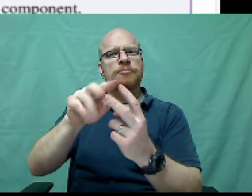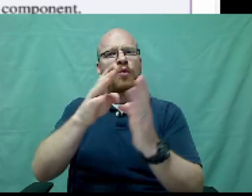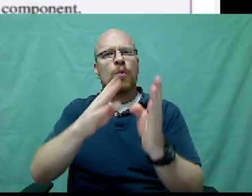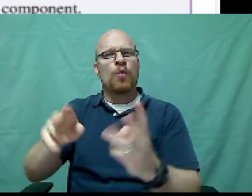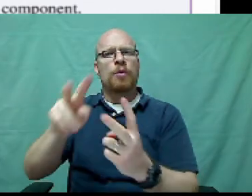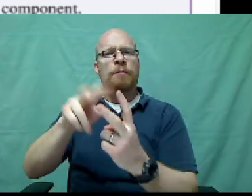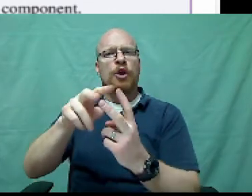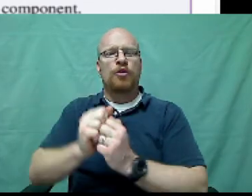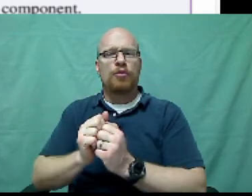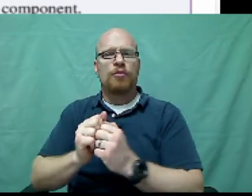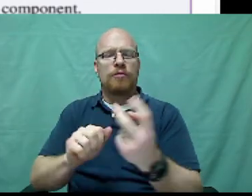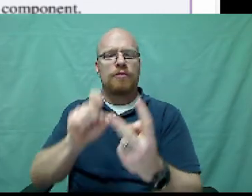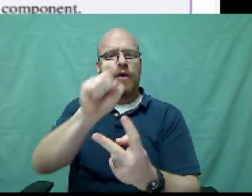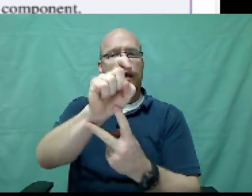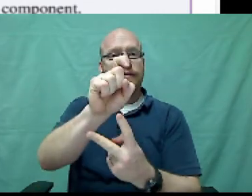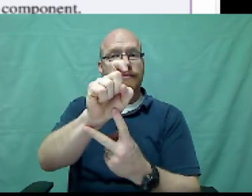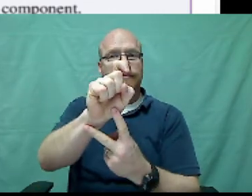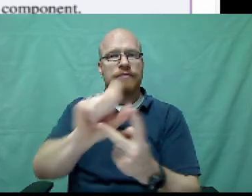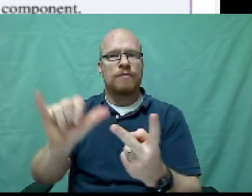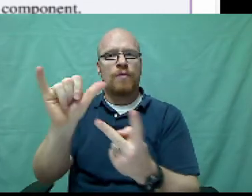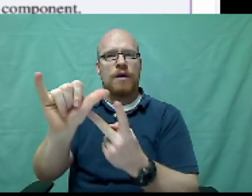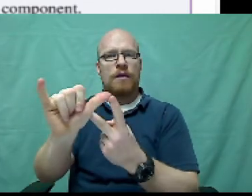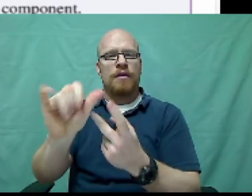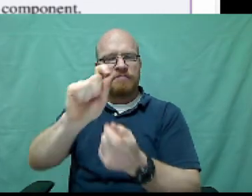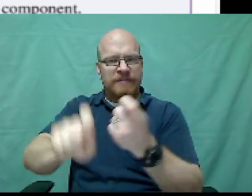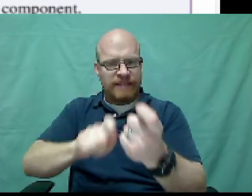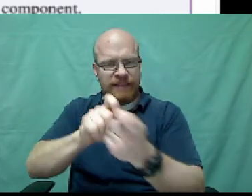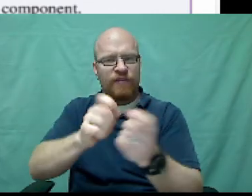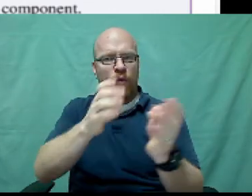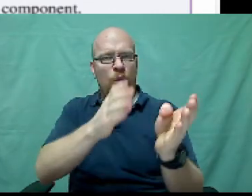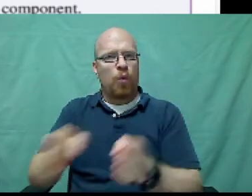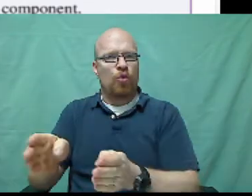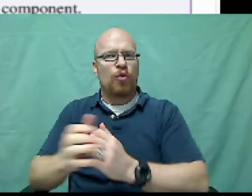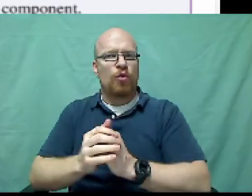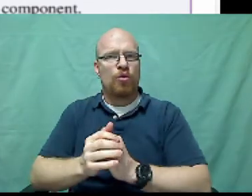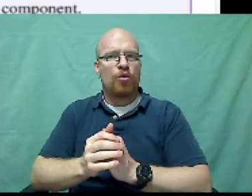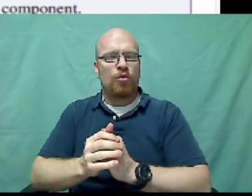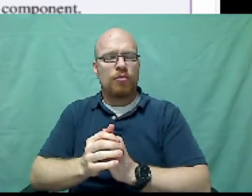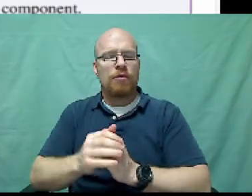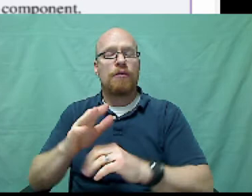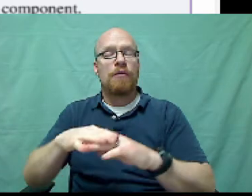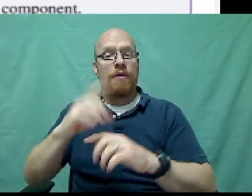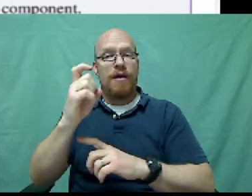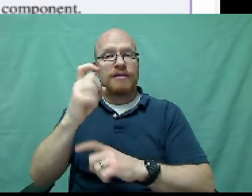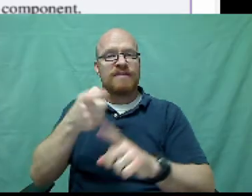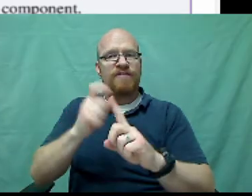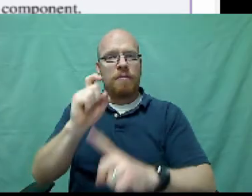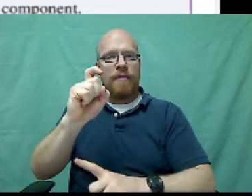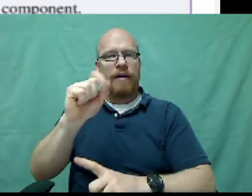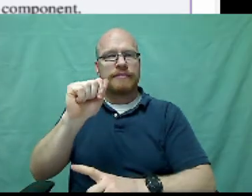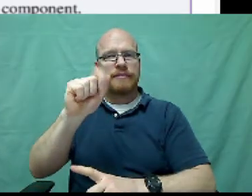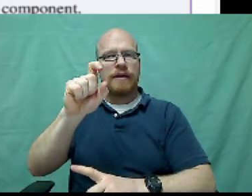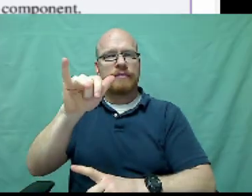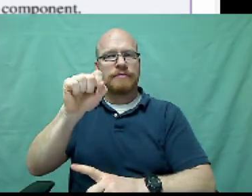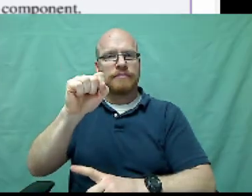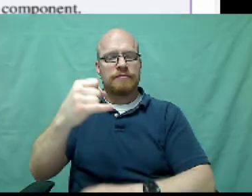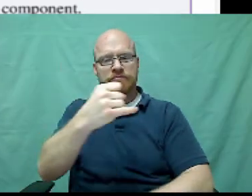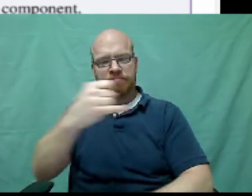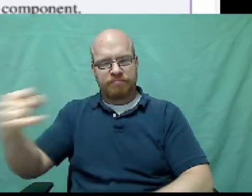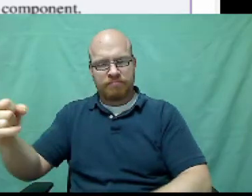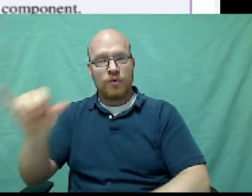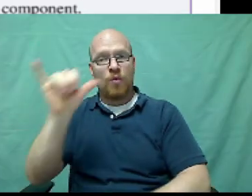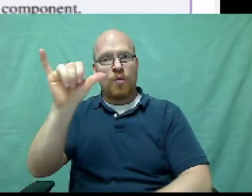Okay, an ordered pair, an x and a y, in a specific order. The x is from